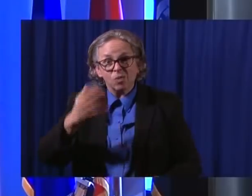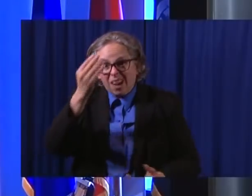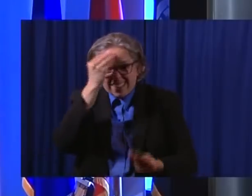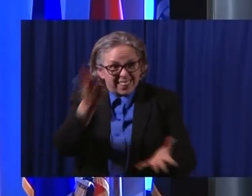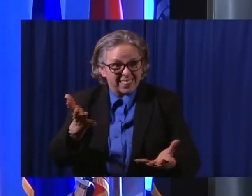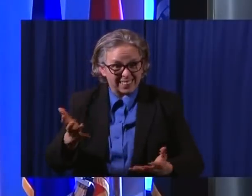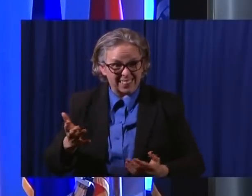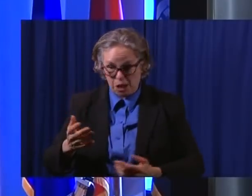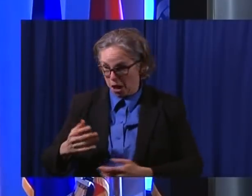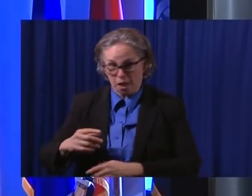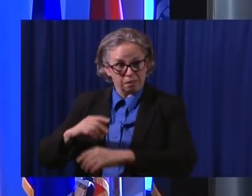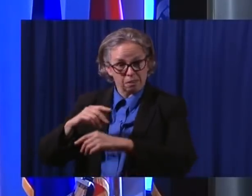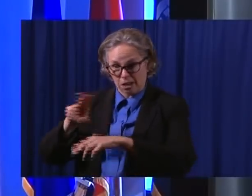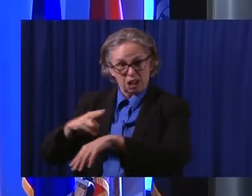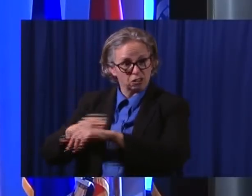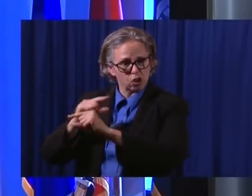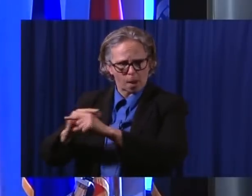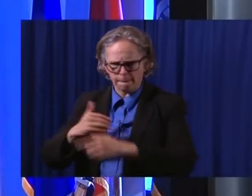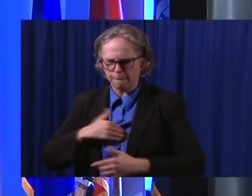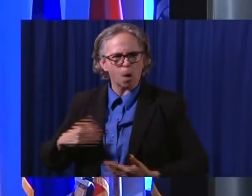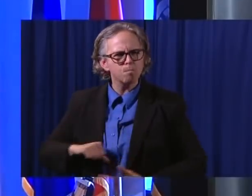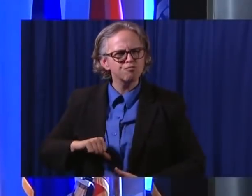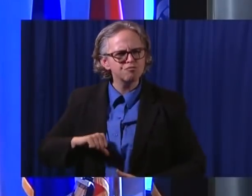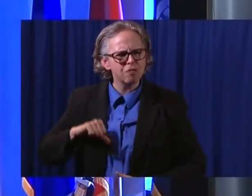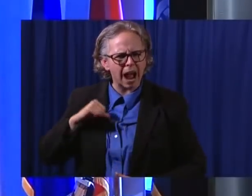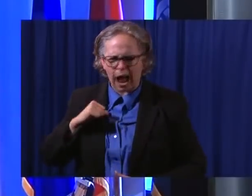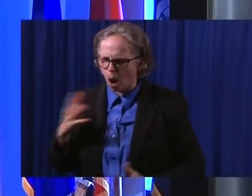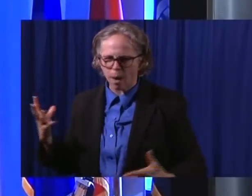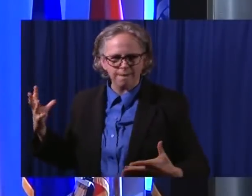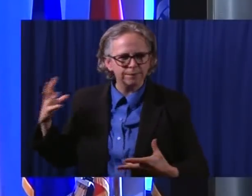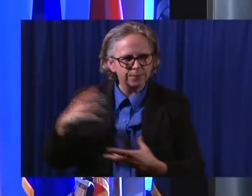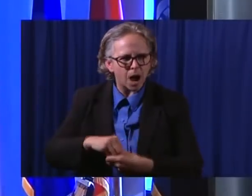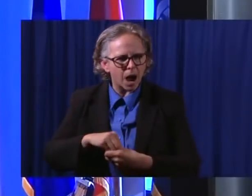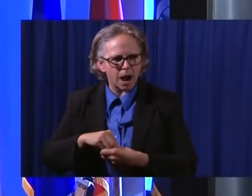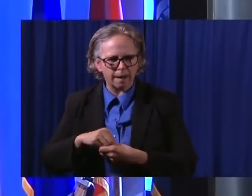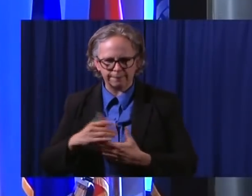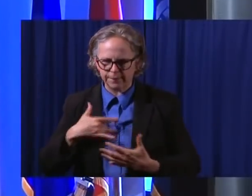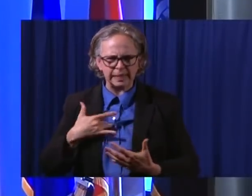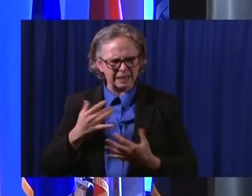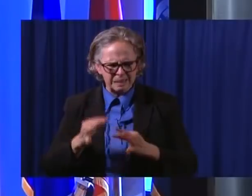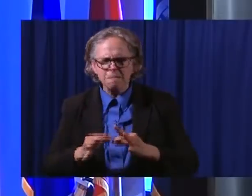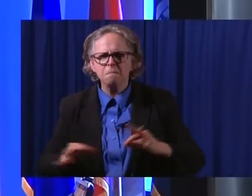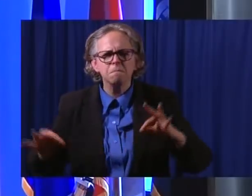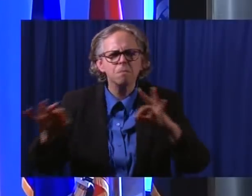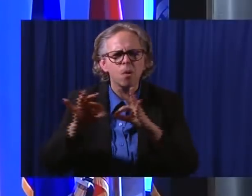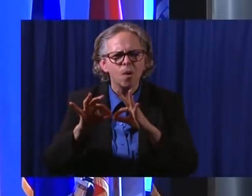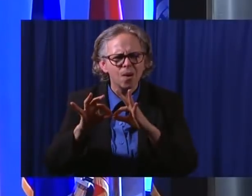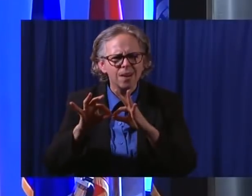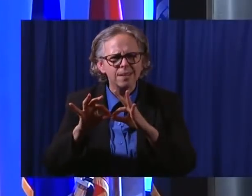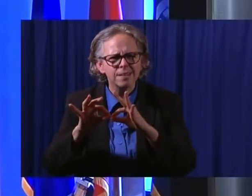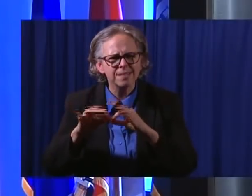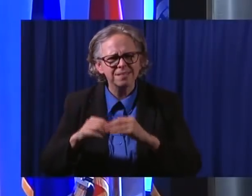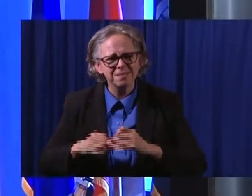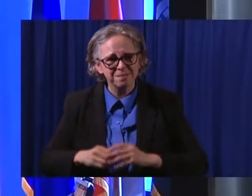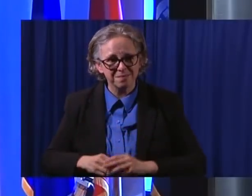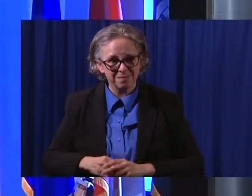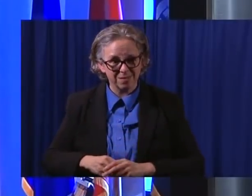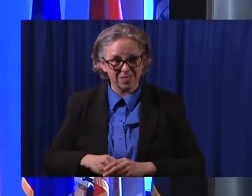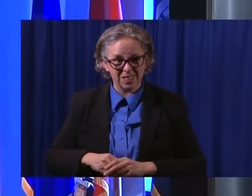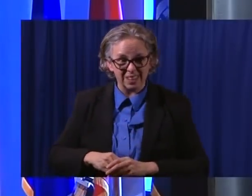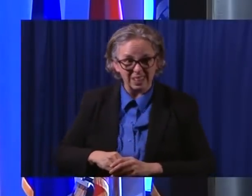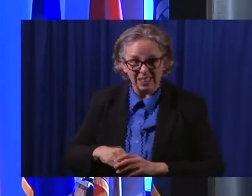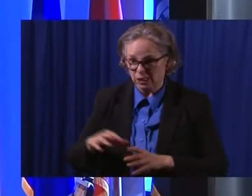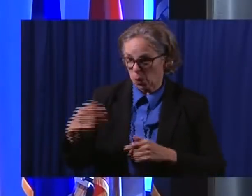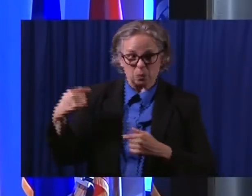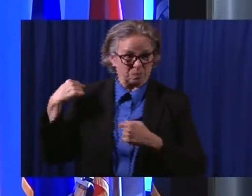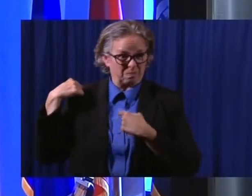so good for them, and they're so dedicated to doing something this important and this meaningful. So far we started in the nursing